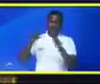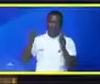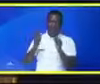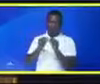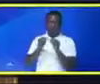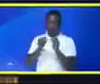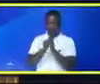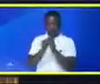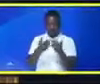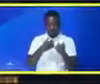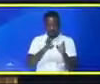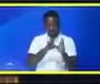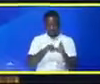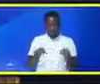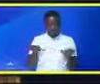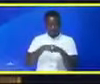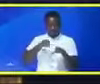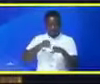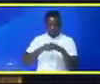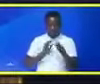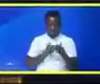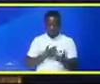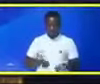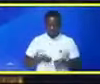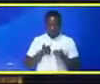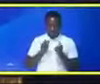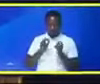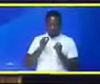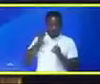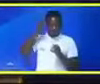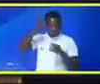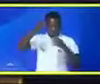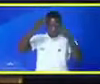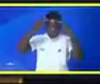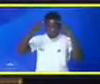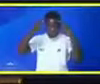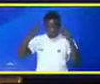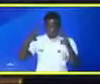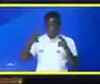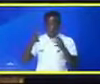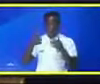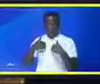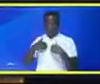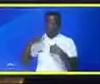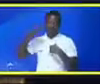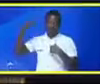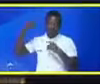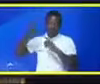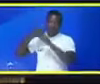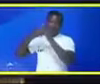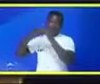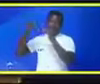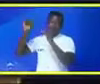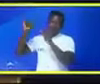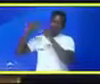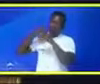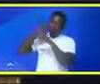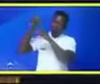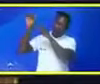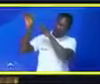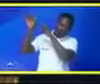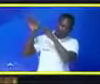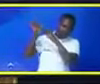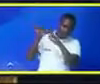has been closed over our lives and our destinies, there is a sound from heaven that is about to descend upon this